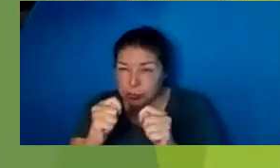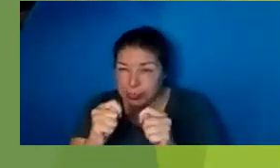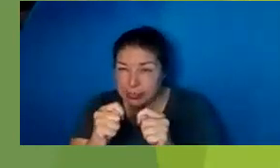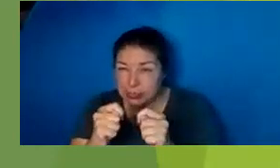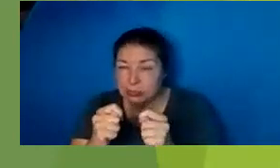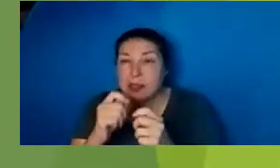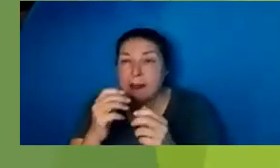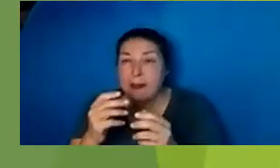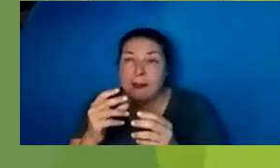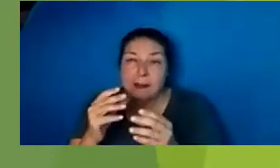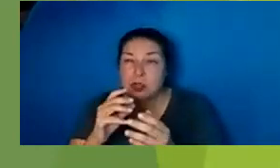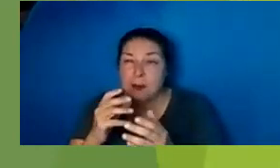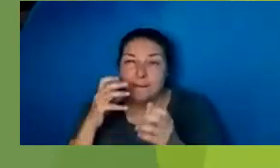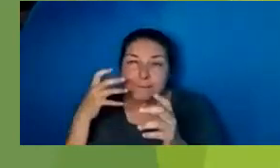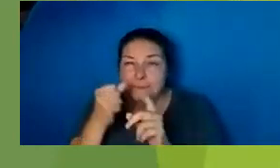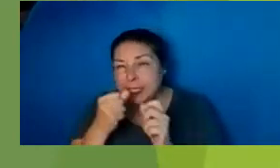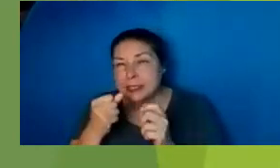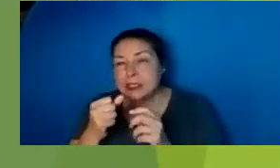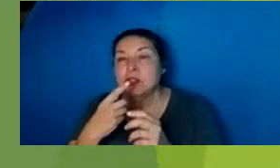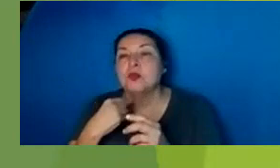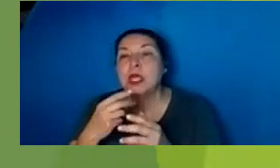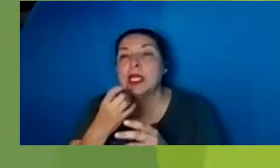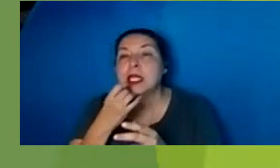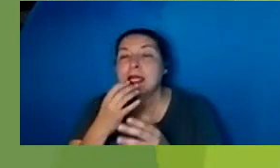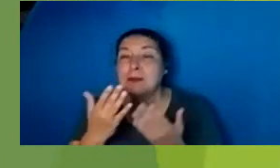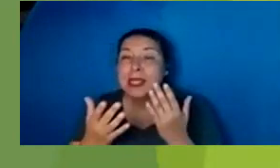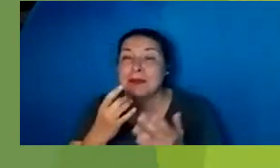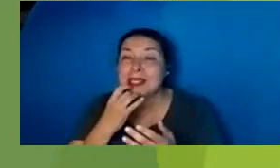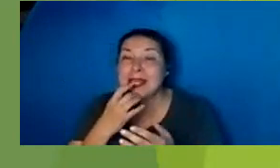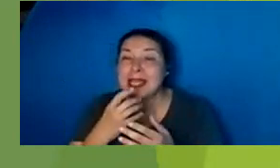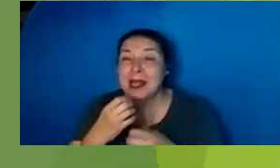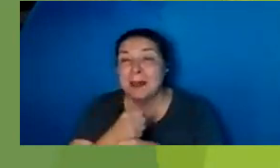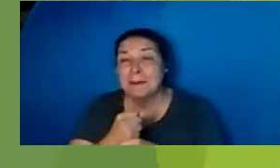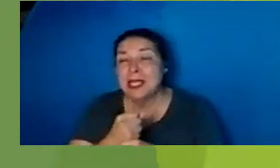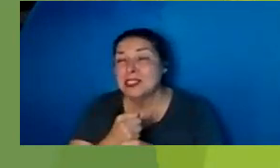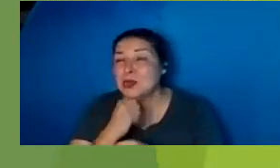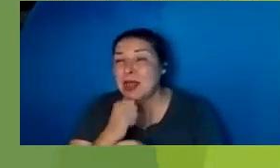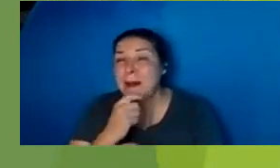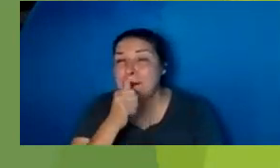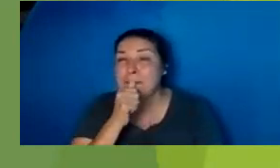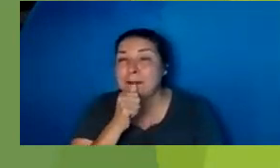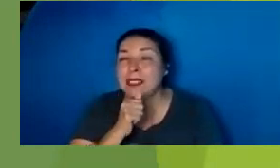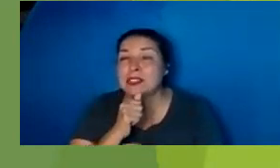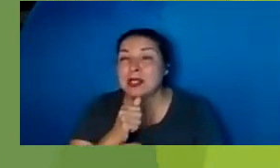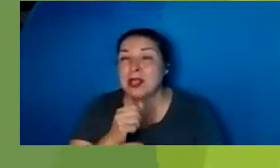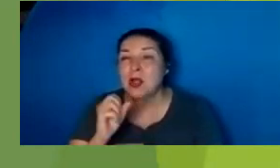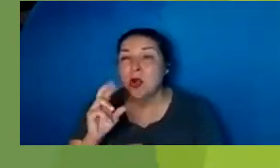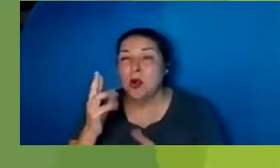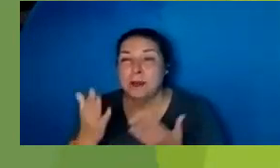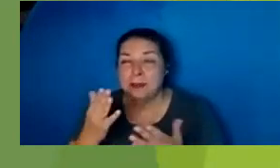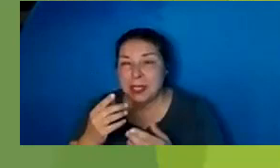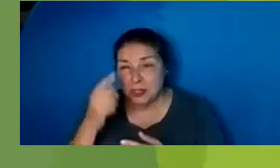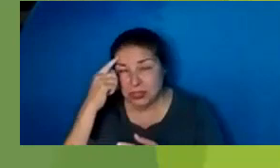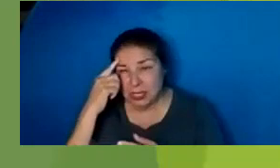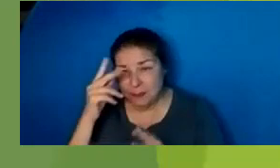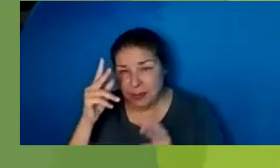a long red light will make you impatient. Maybe you think unpleasant thoughts about the driver in front of you for not moving out